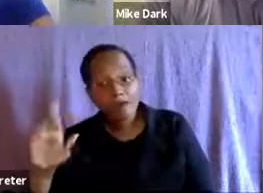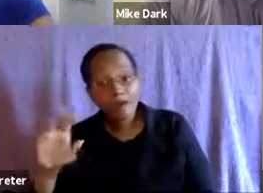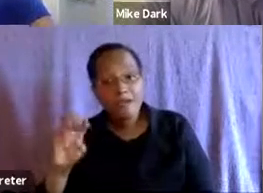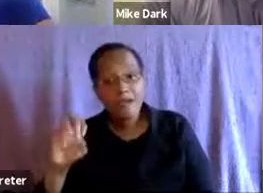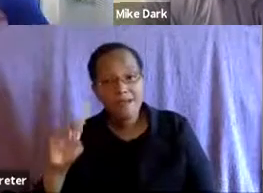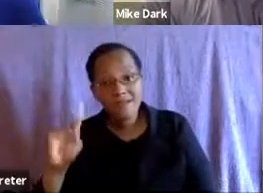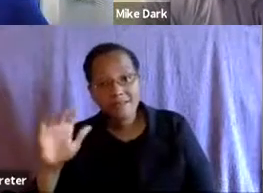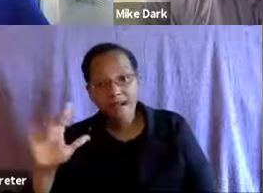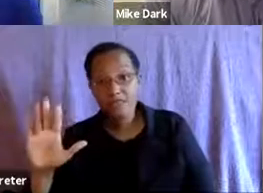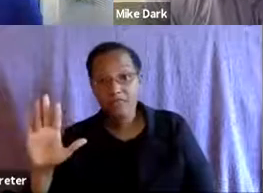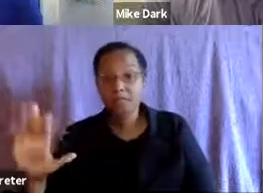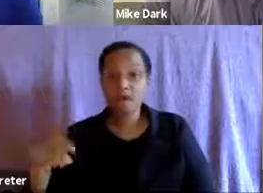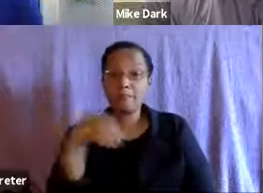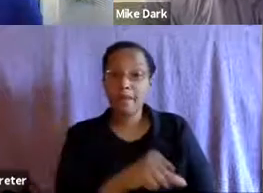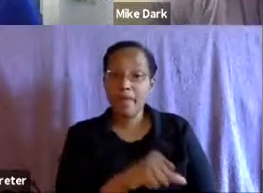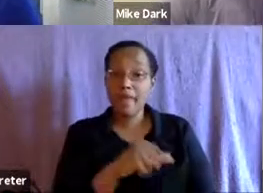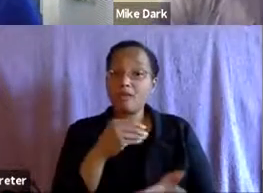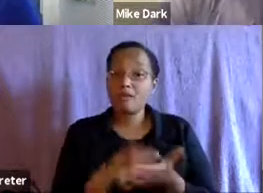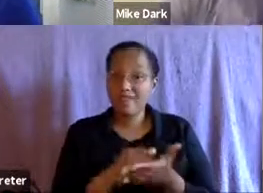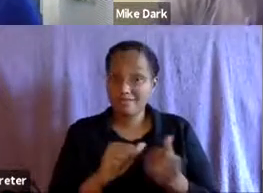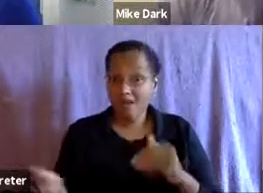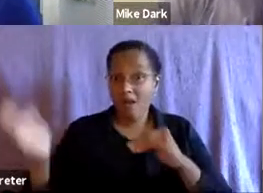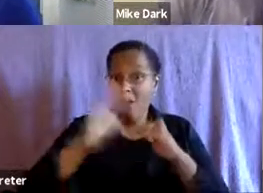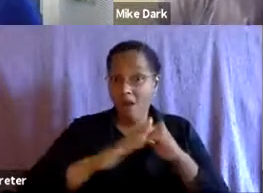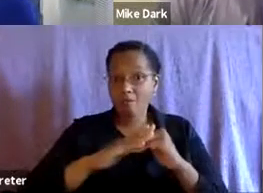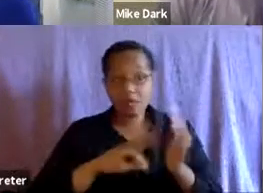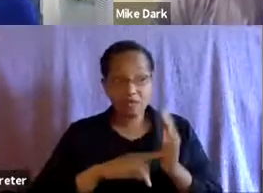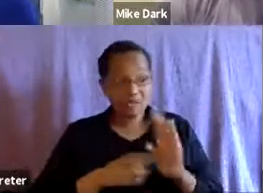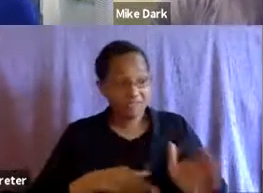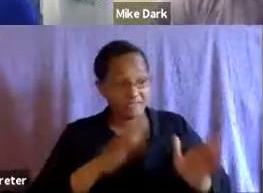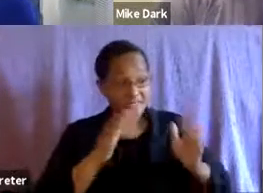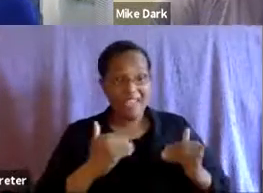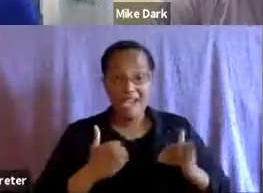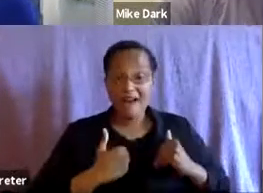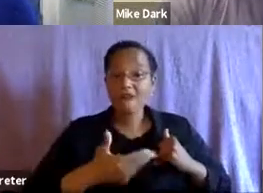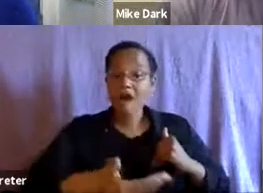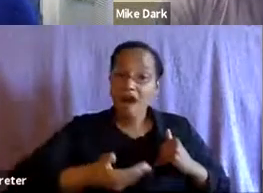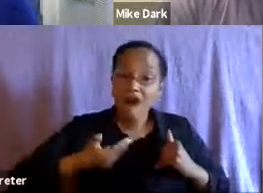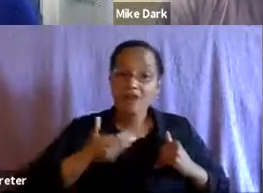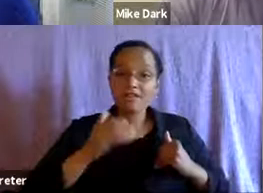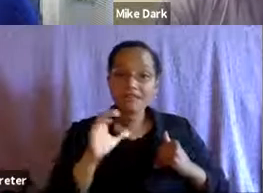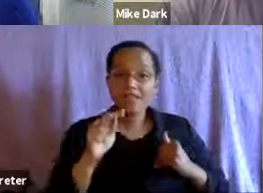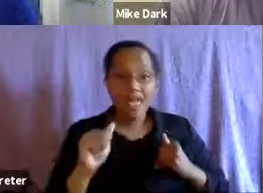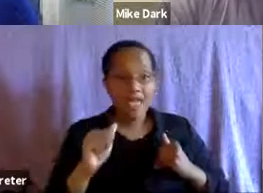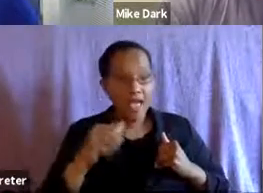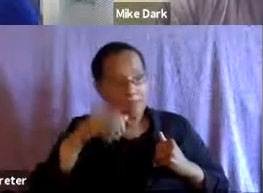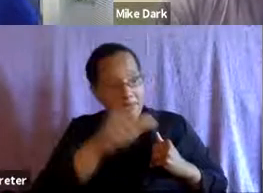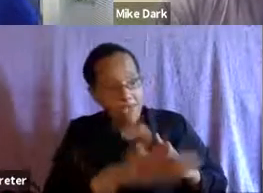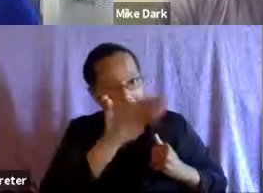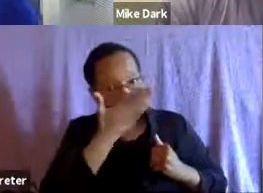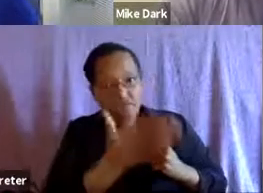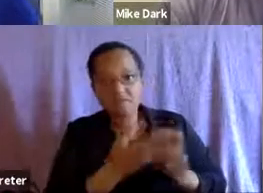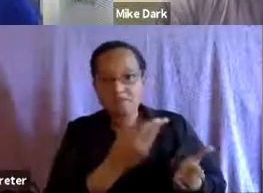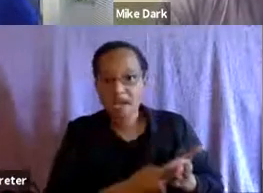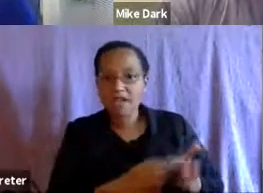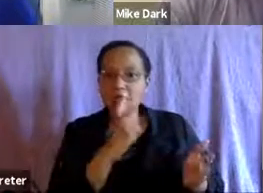for days, cool. And you could learn so much. That's like the website that everyone tells me they like the most. And there's also